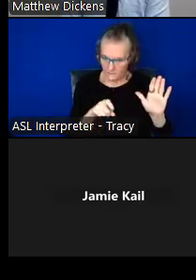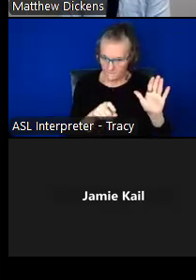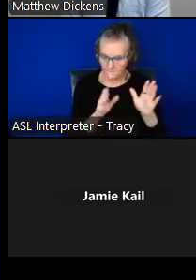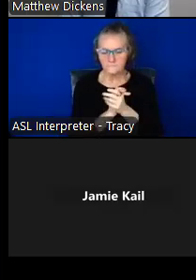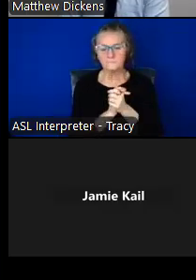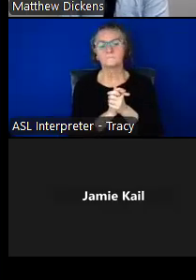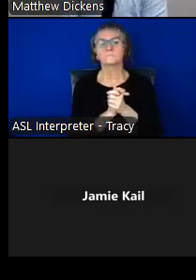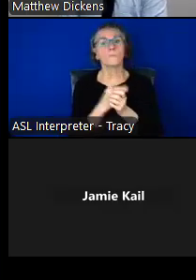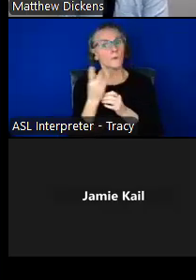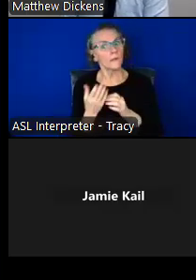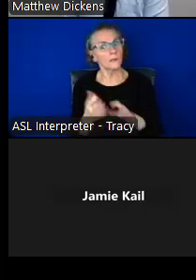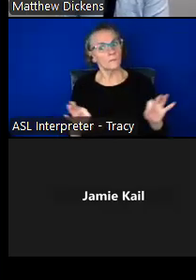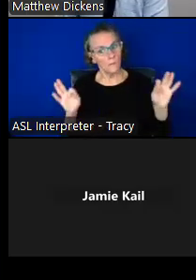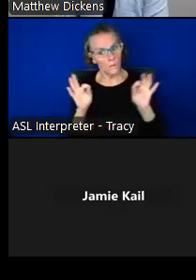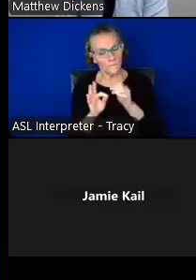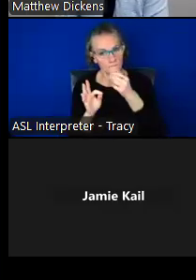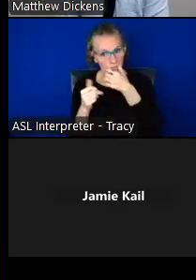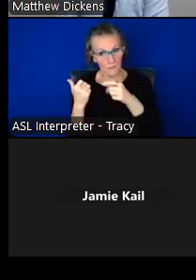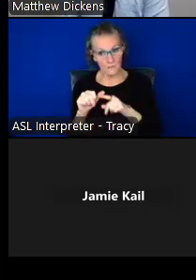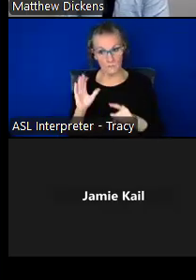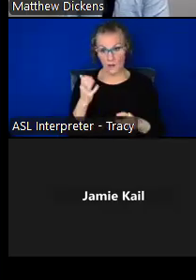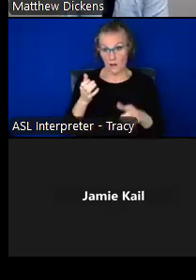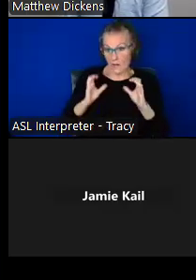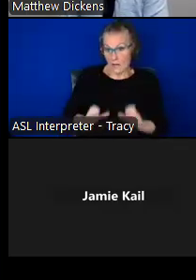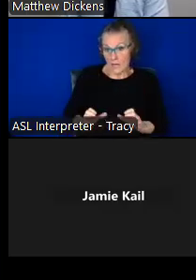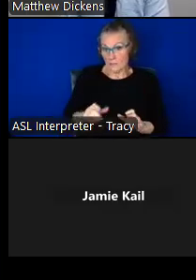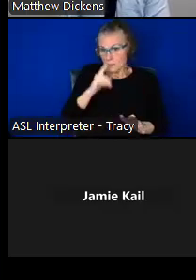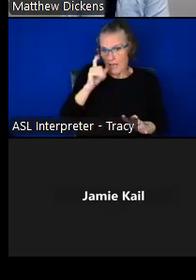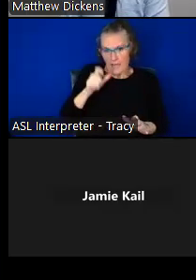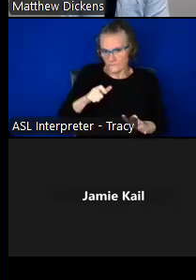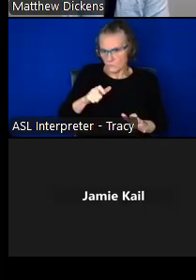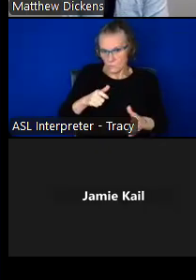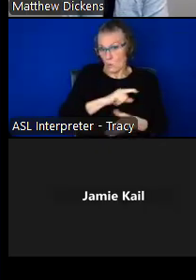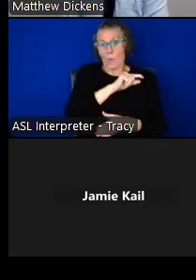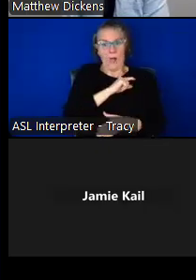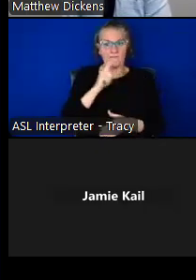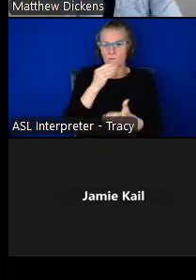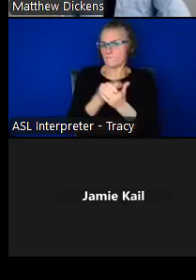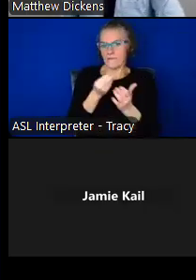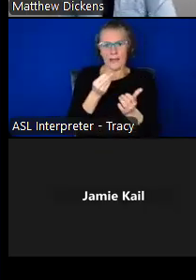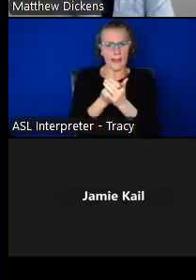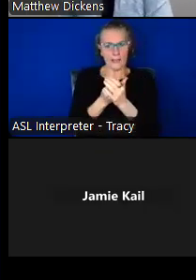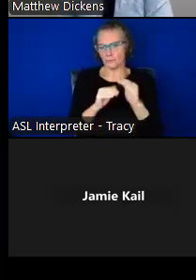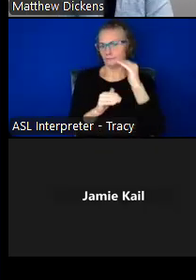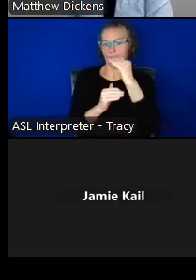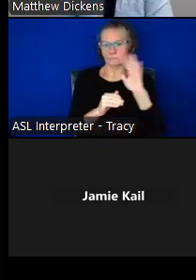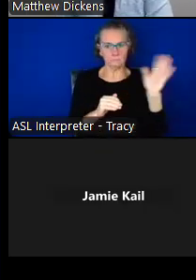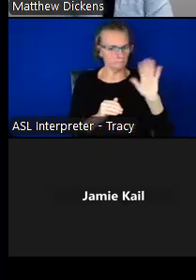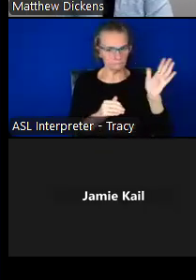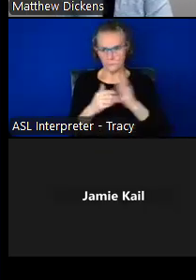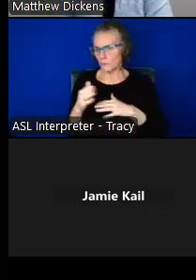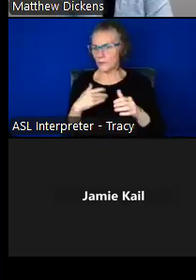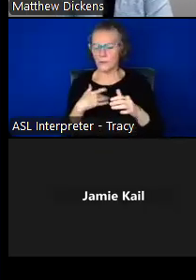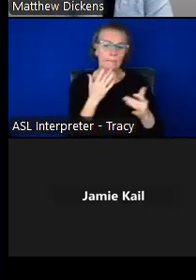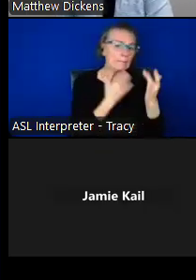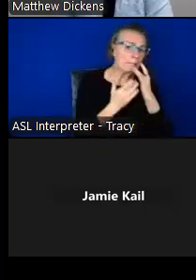Something important to remember is that our clients don't have to meet financial eligibility requirements. Like whether you are destitute